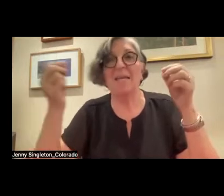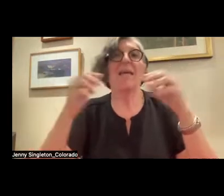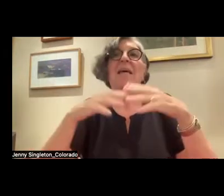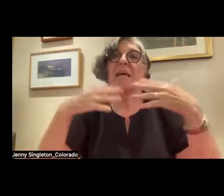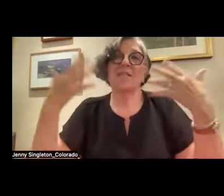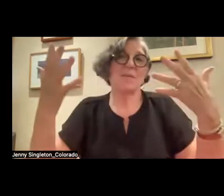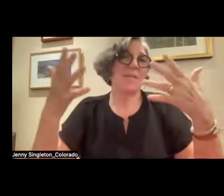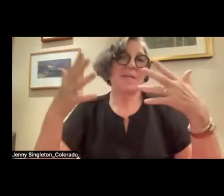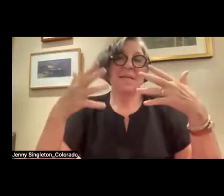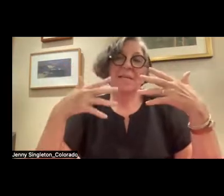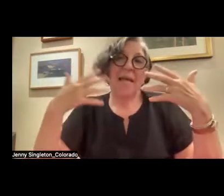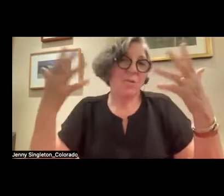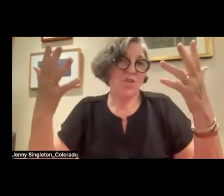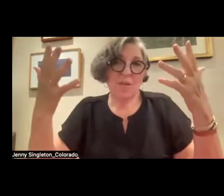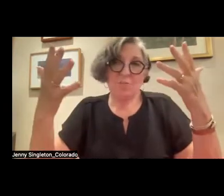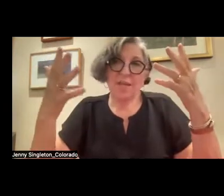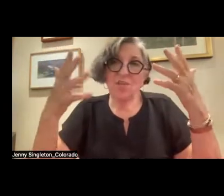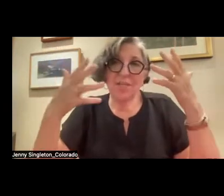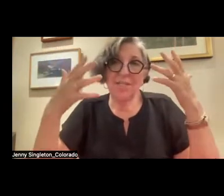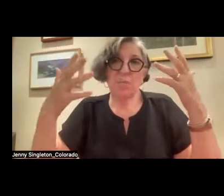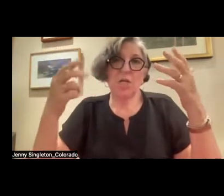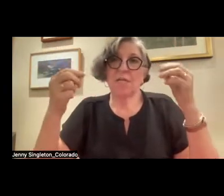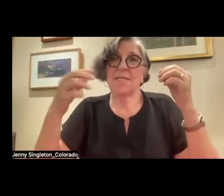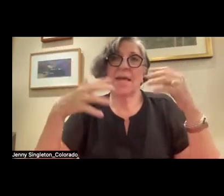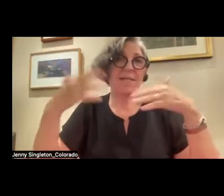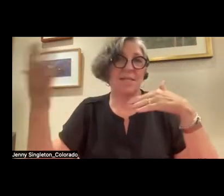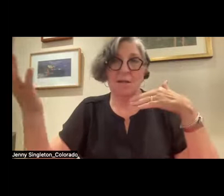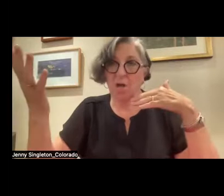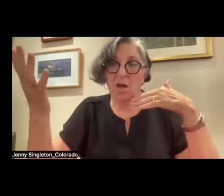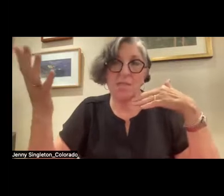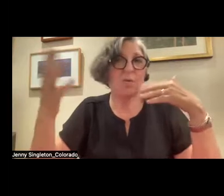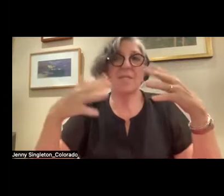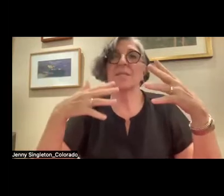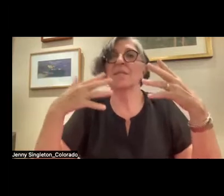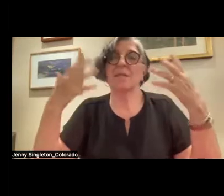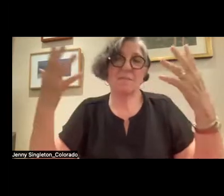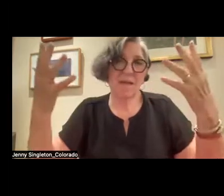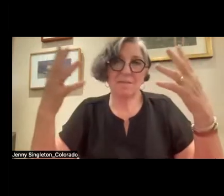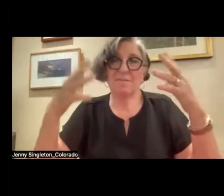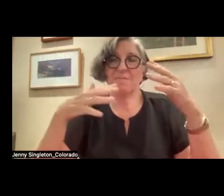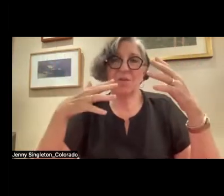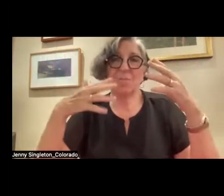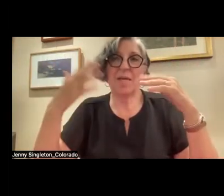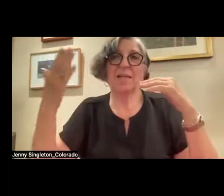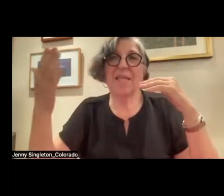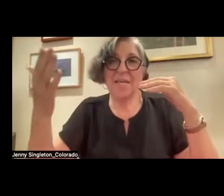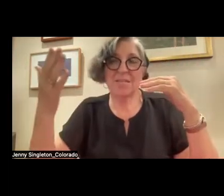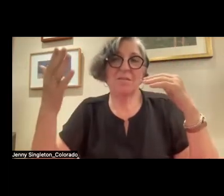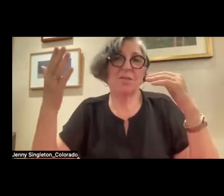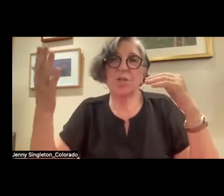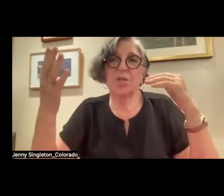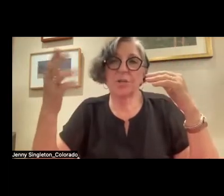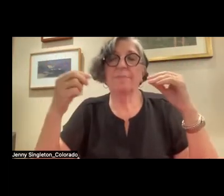10. And so this language deprivation experience has some consequences. And so being a